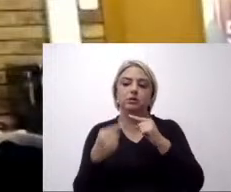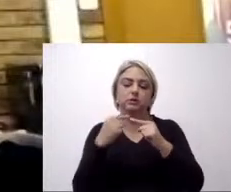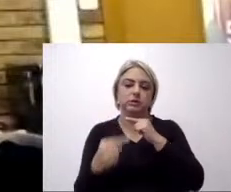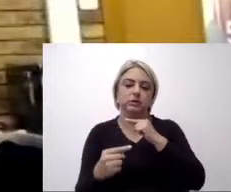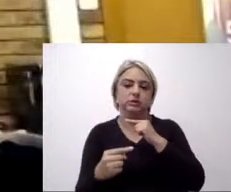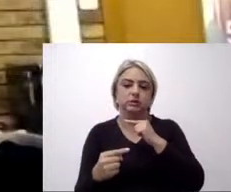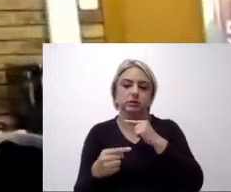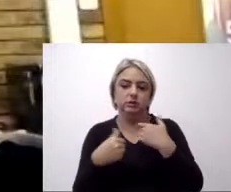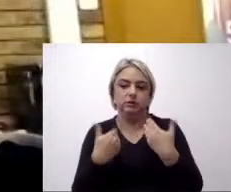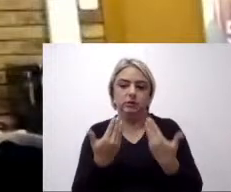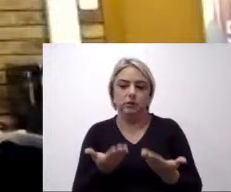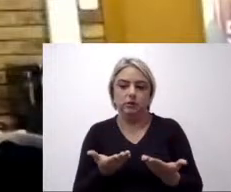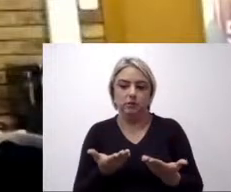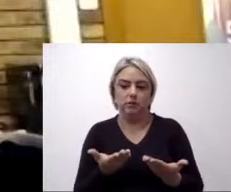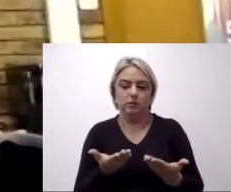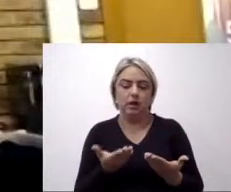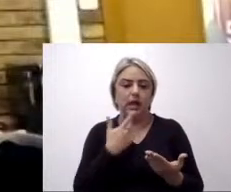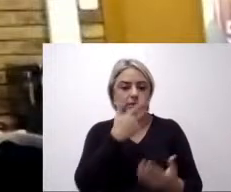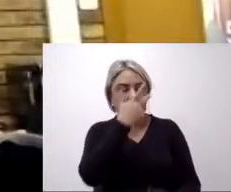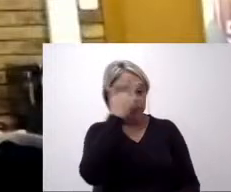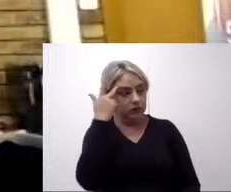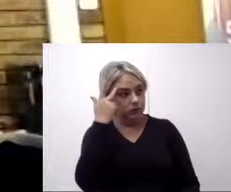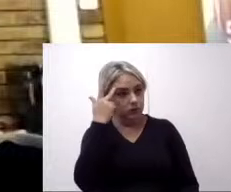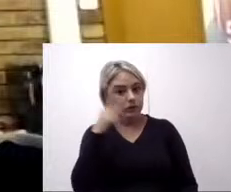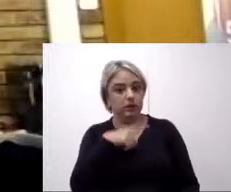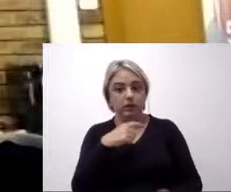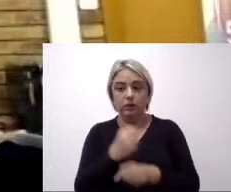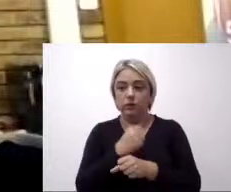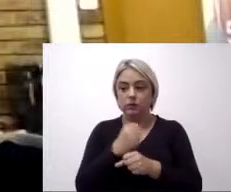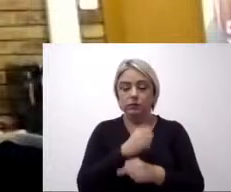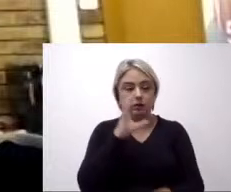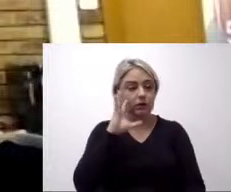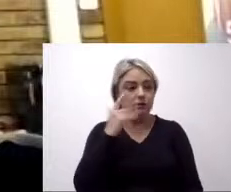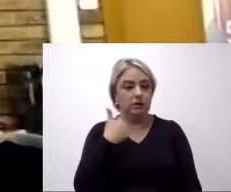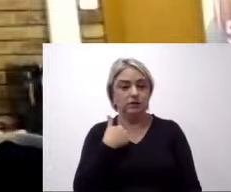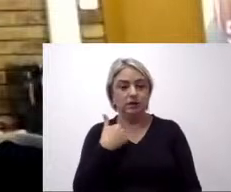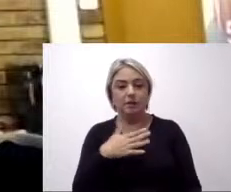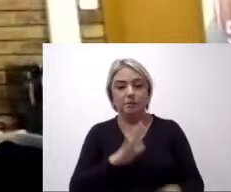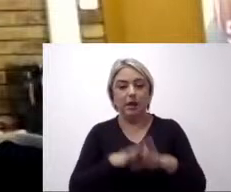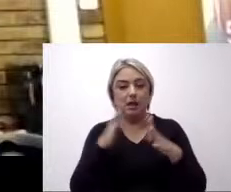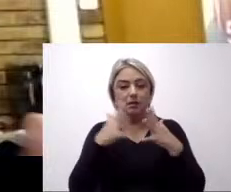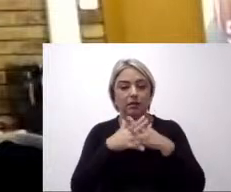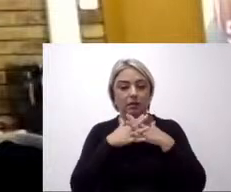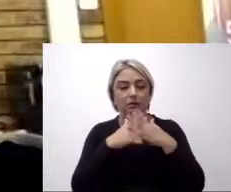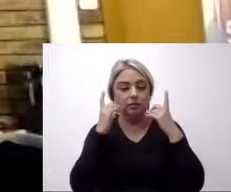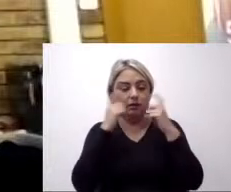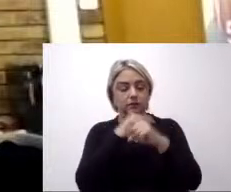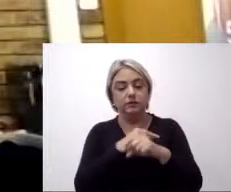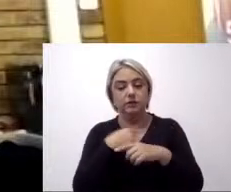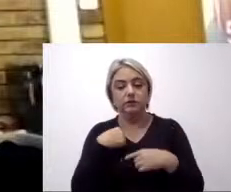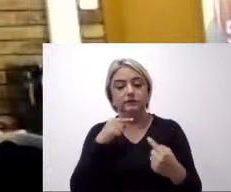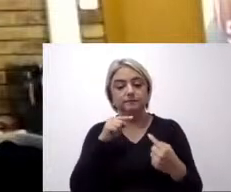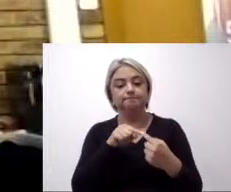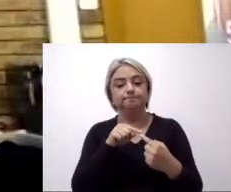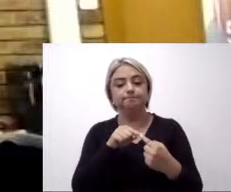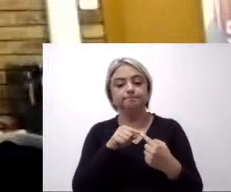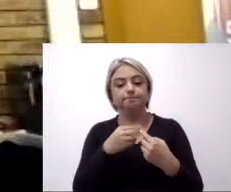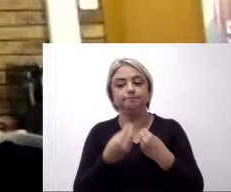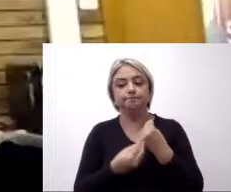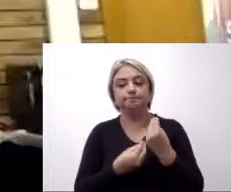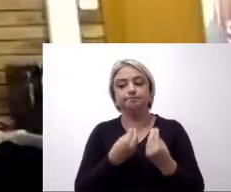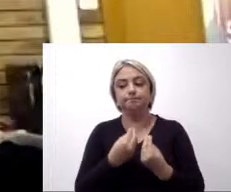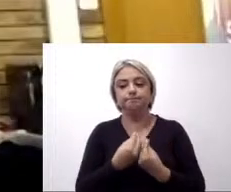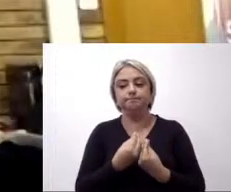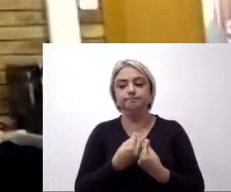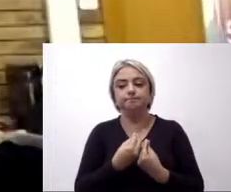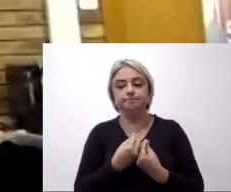to build solution, it's more complex in the sense that you can stay little ambiguous when you have a problem. You